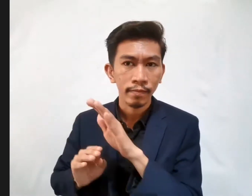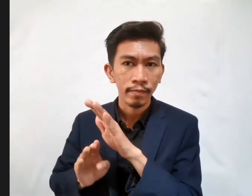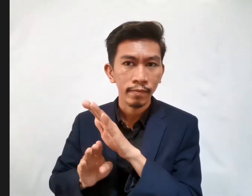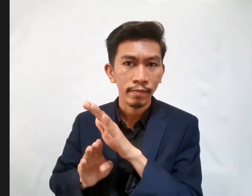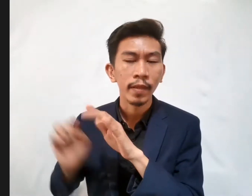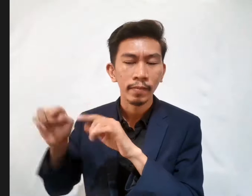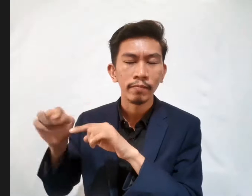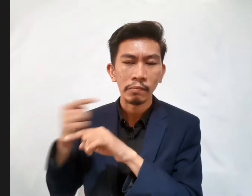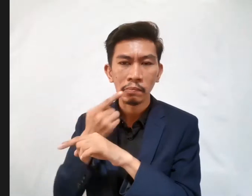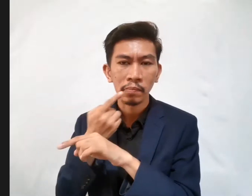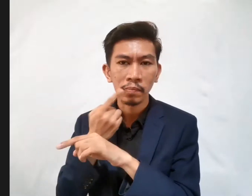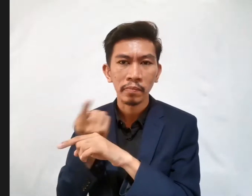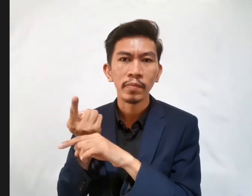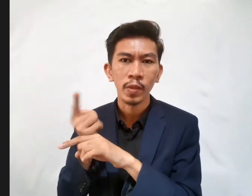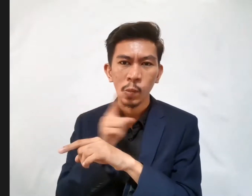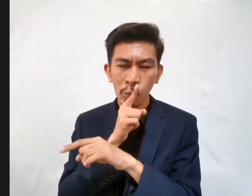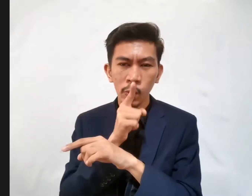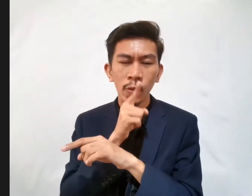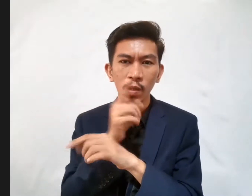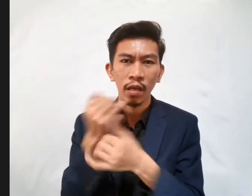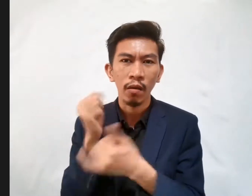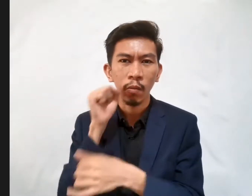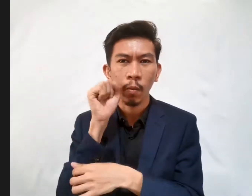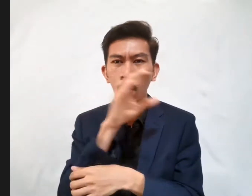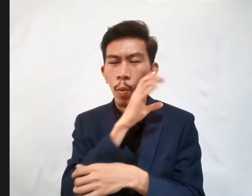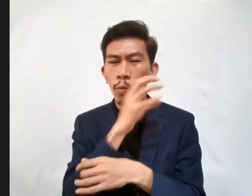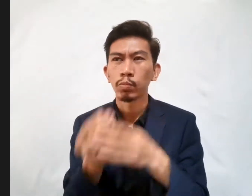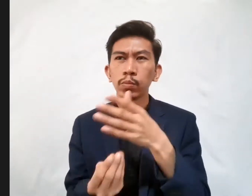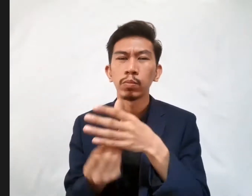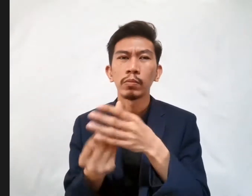said that the growing elderly